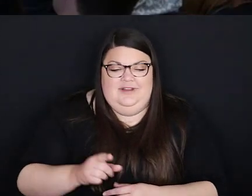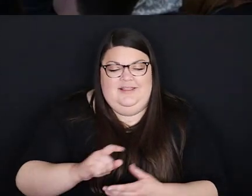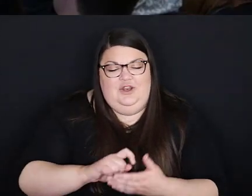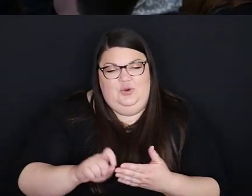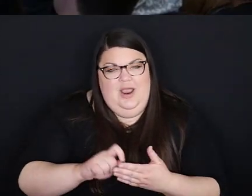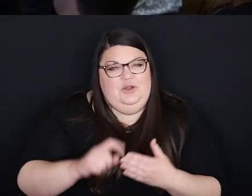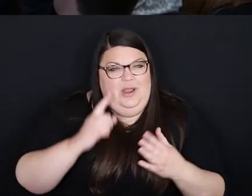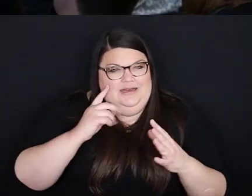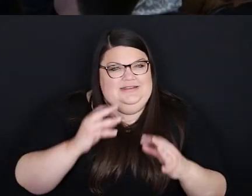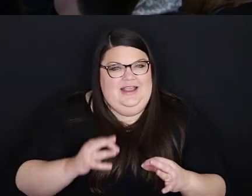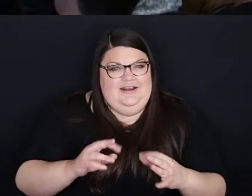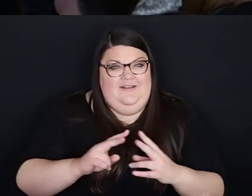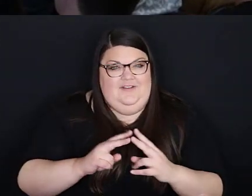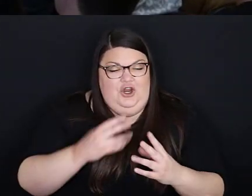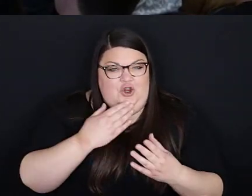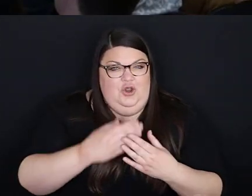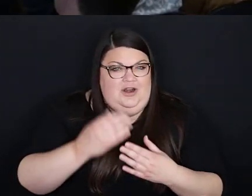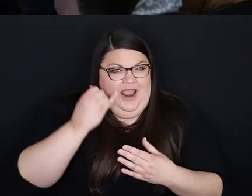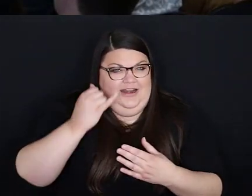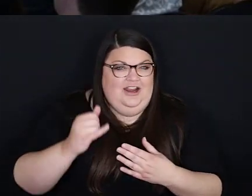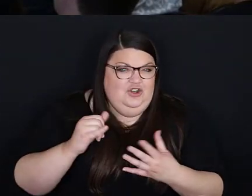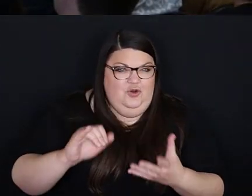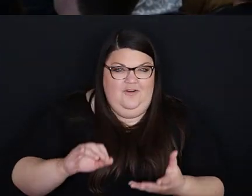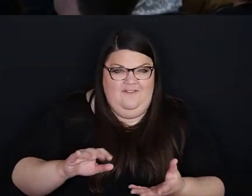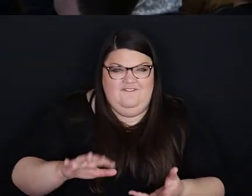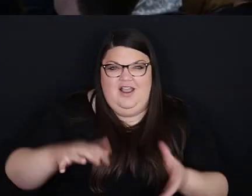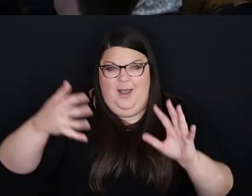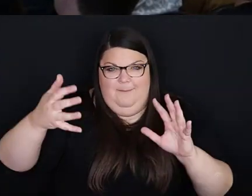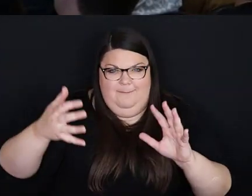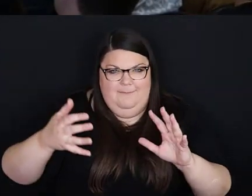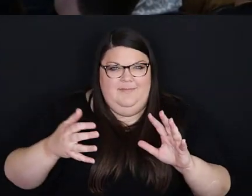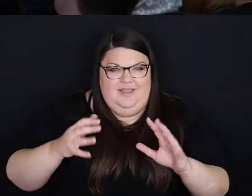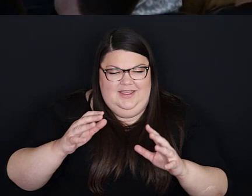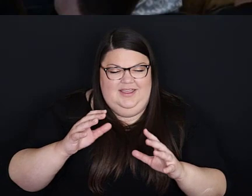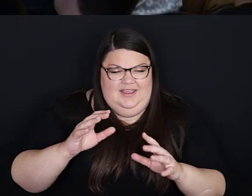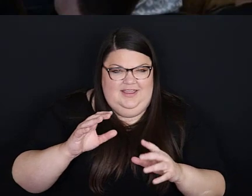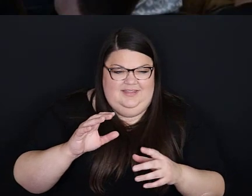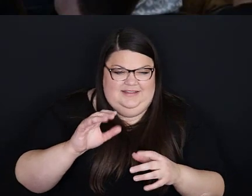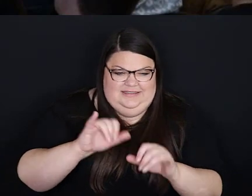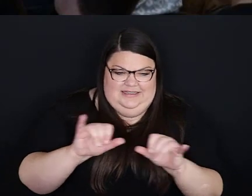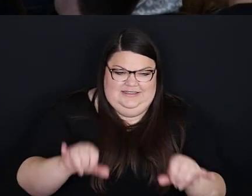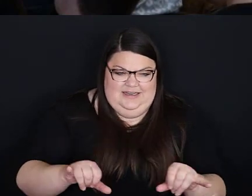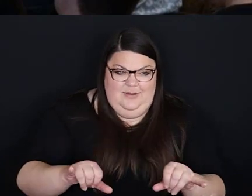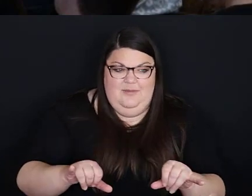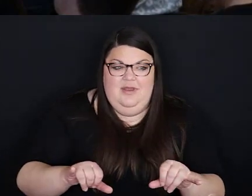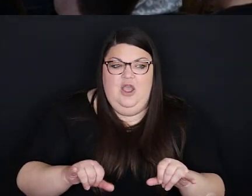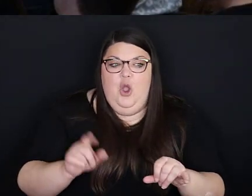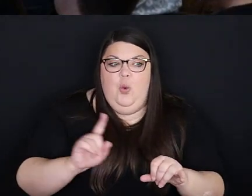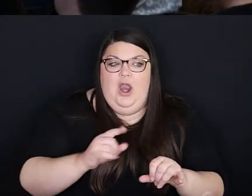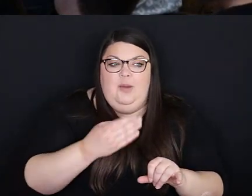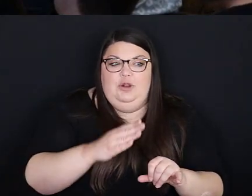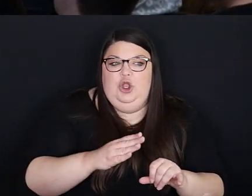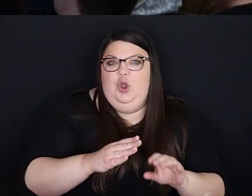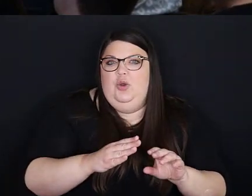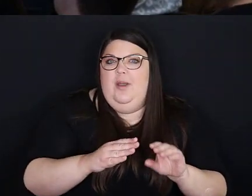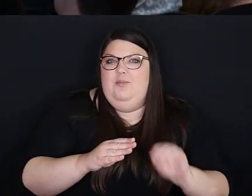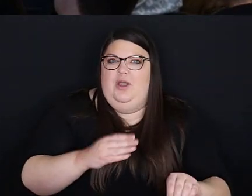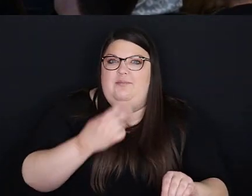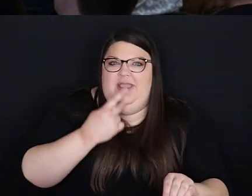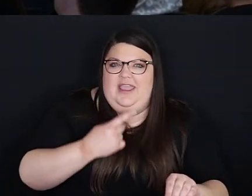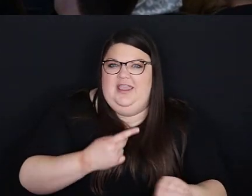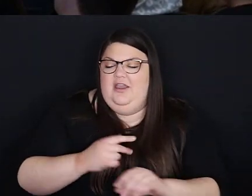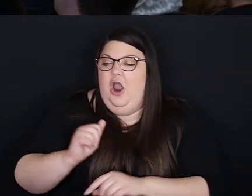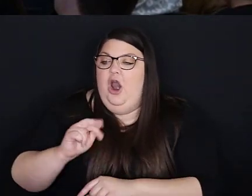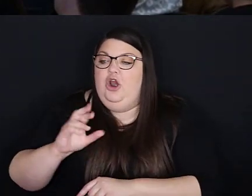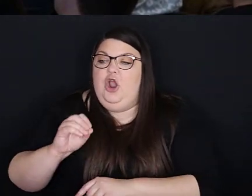then, right, so I decided it was a very good idea to fuck up the system. File the pinks in blue, Adams under Arco, and Arco and